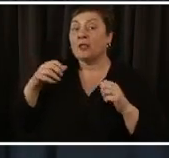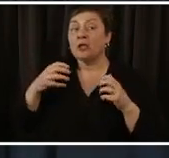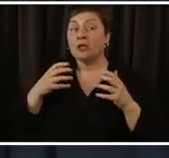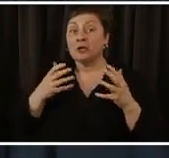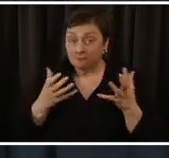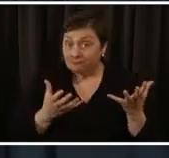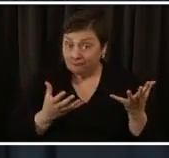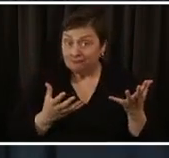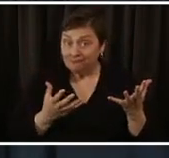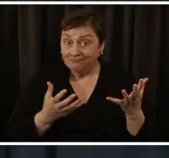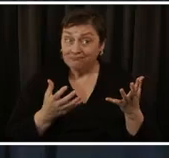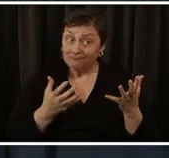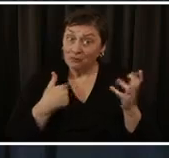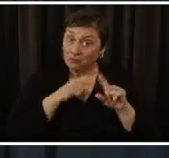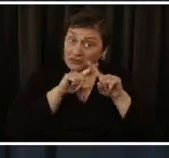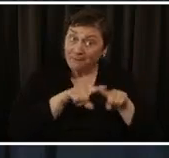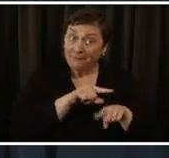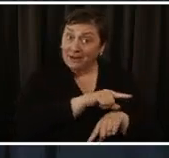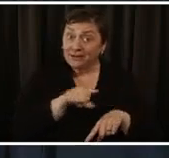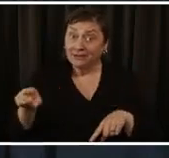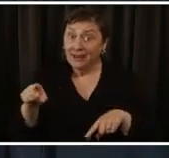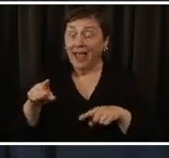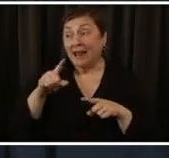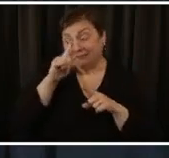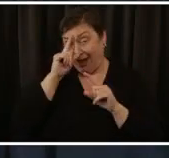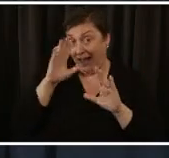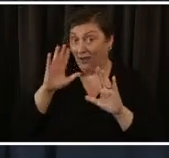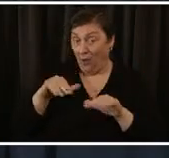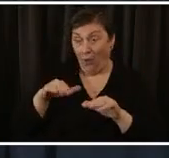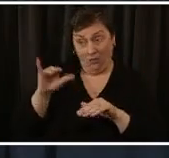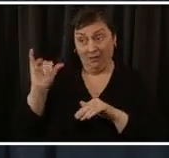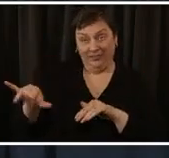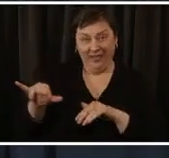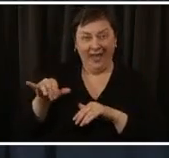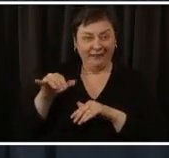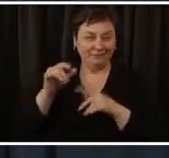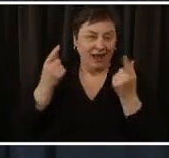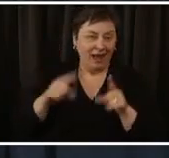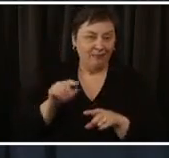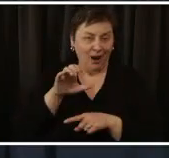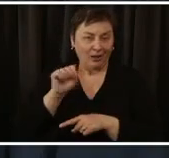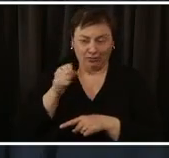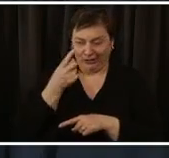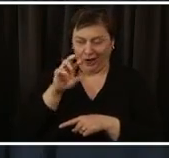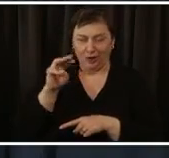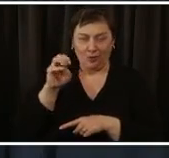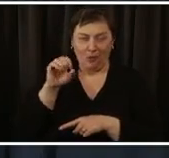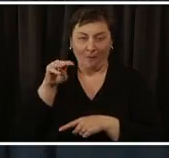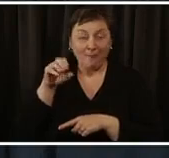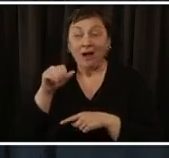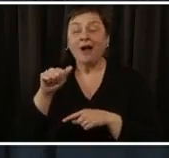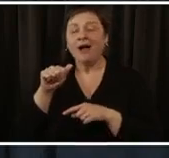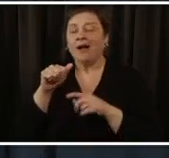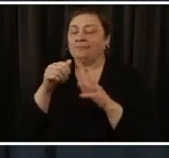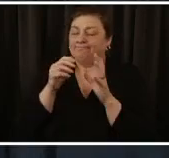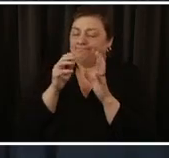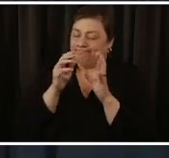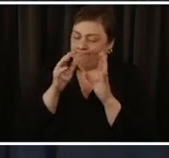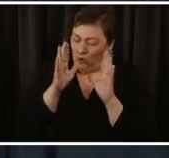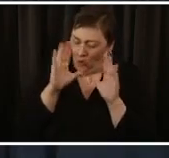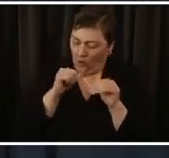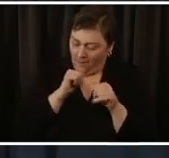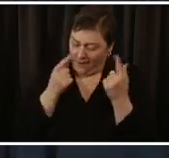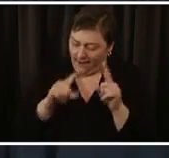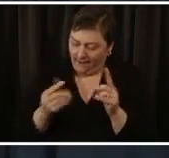other incidences like the Dr. Moma incident, or if there are, that they're much, much smaller. That was a fairly significant number of